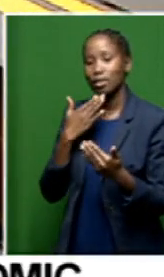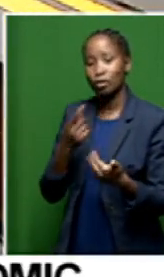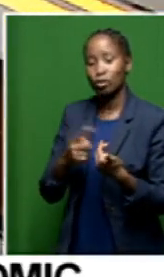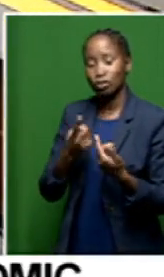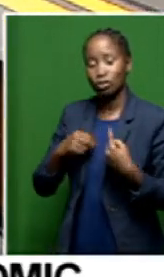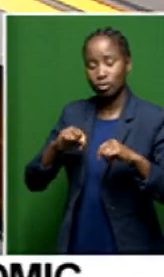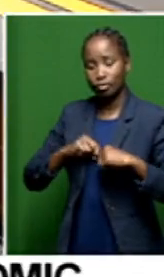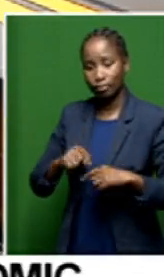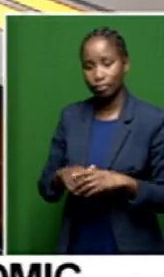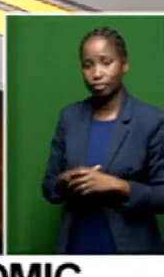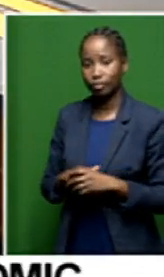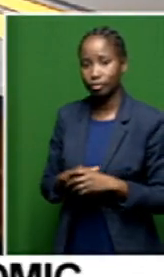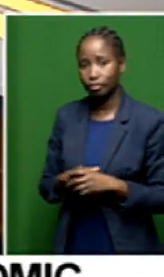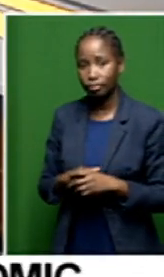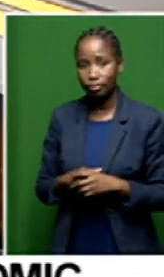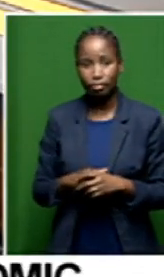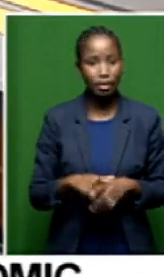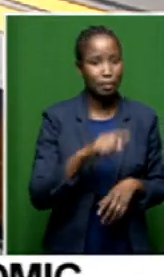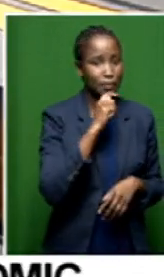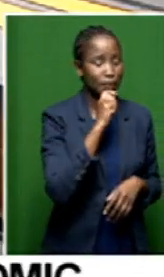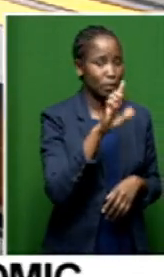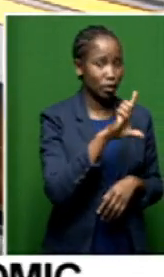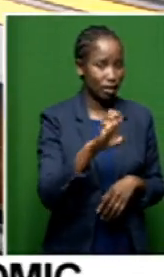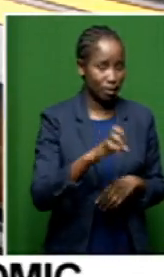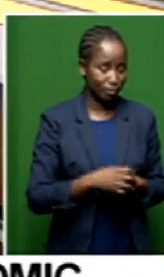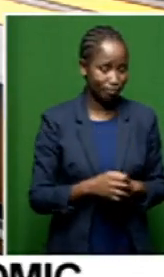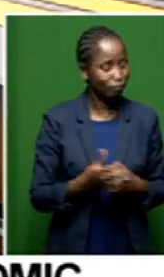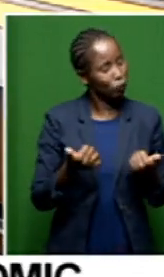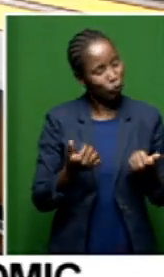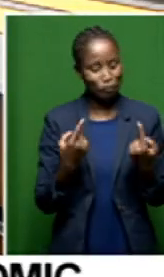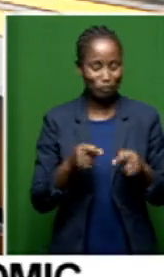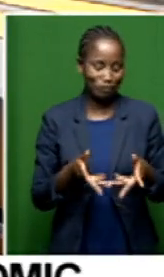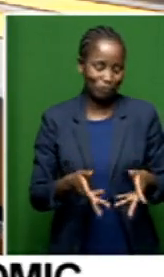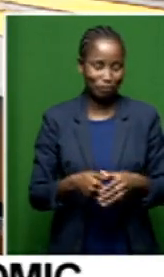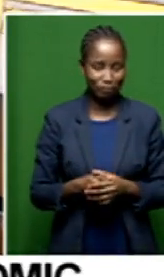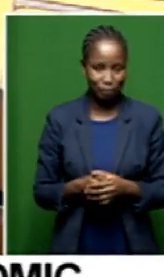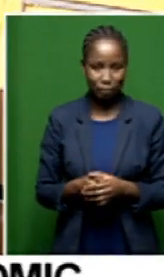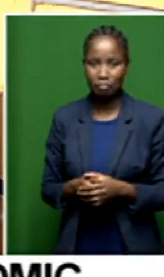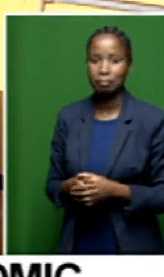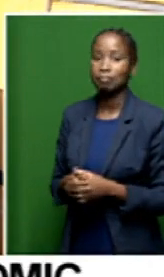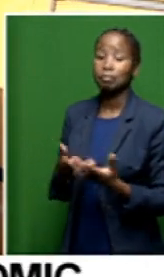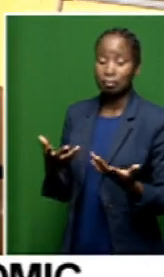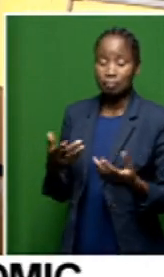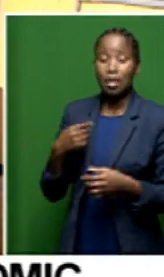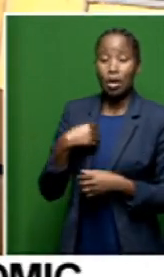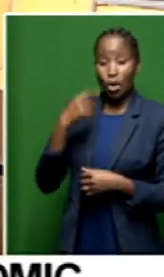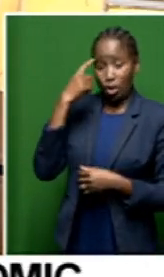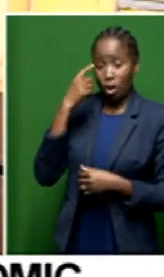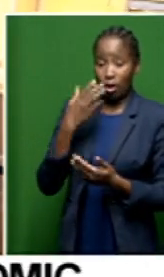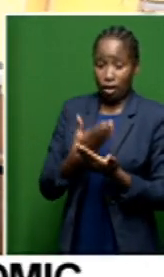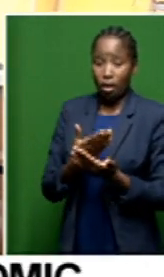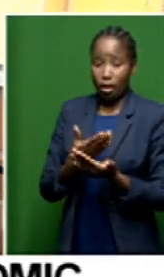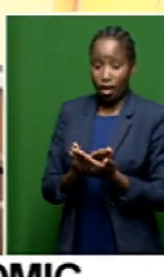being with us. Morning, Leanne. Great to be here. So I suppose we can be